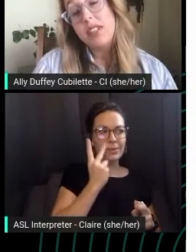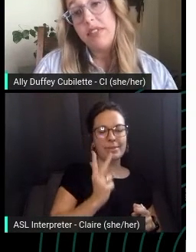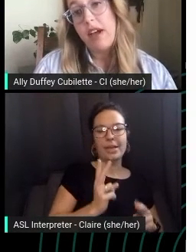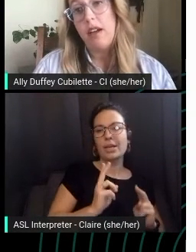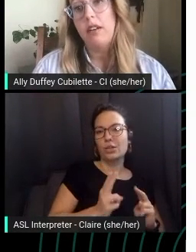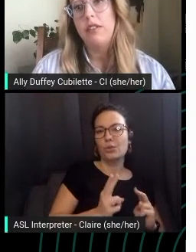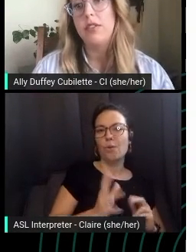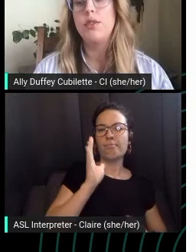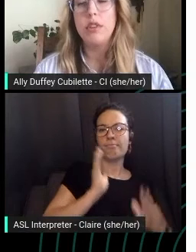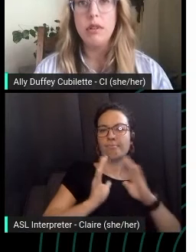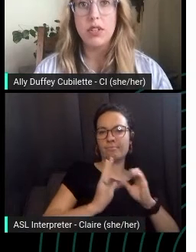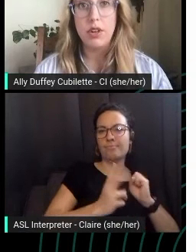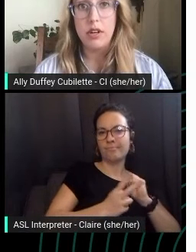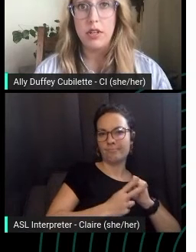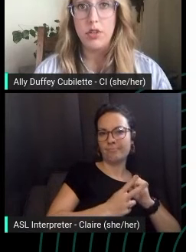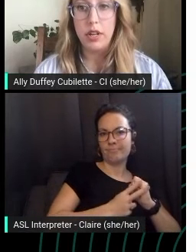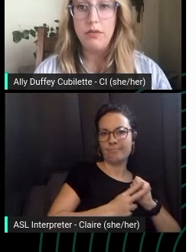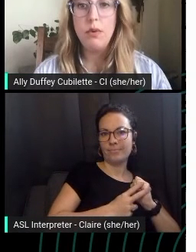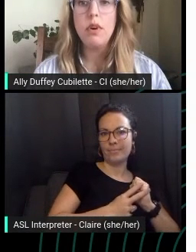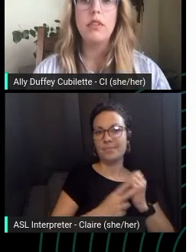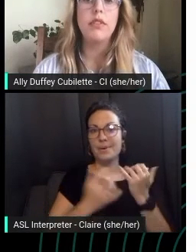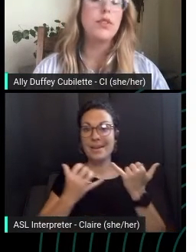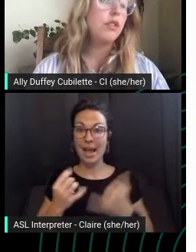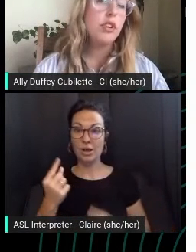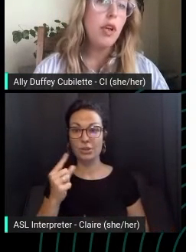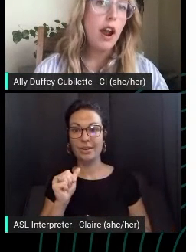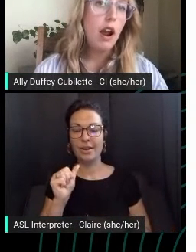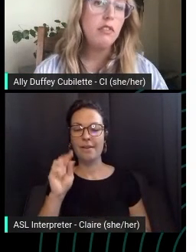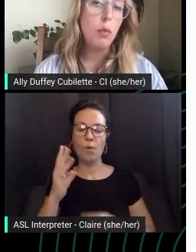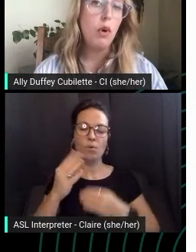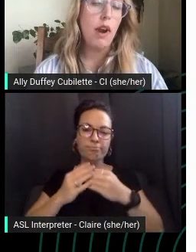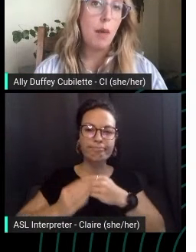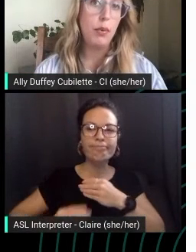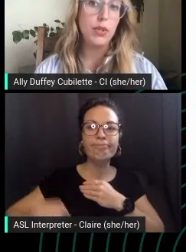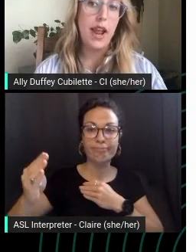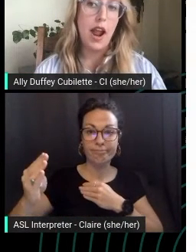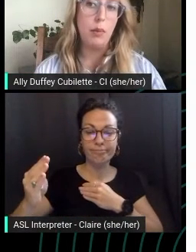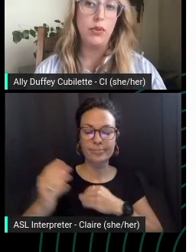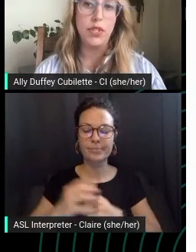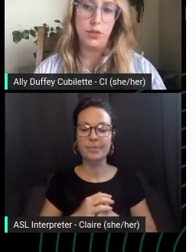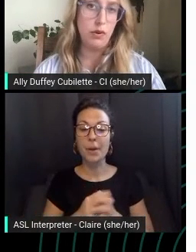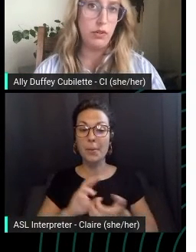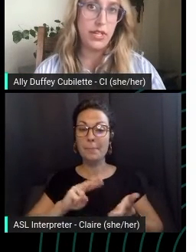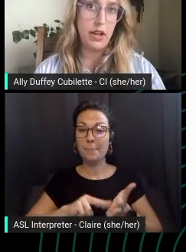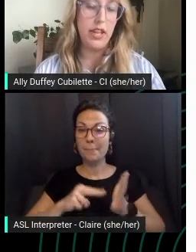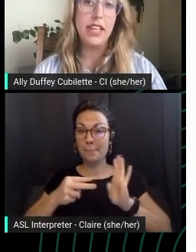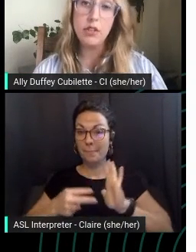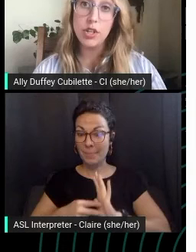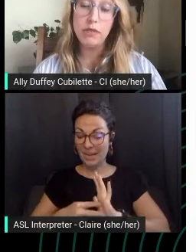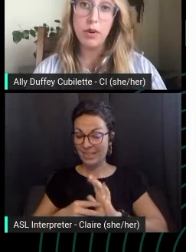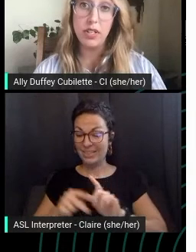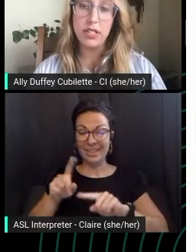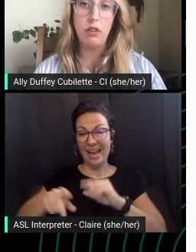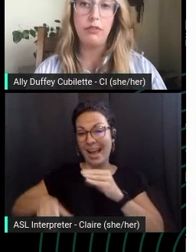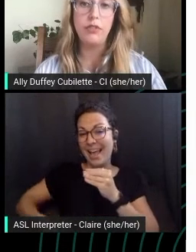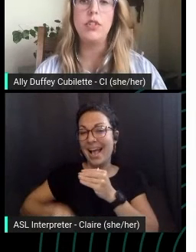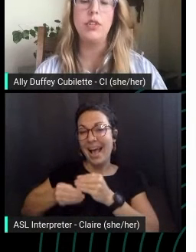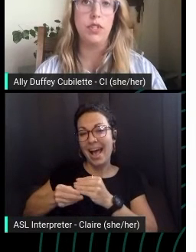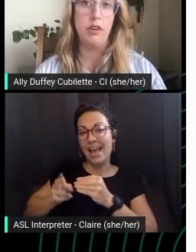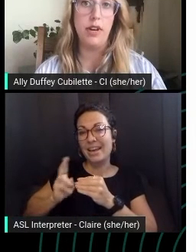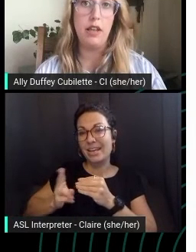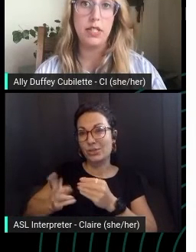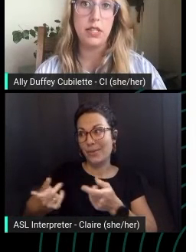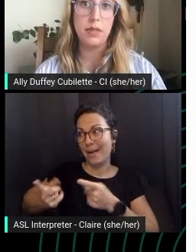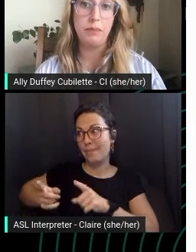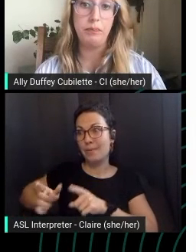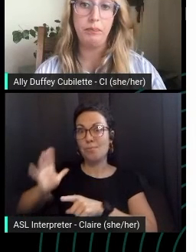But because of that, the sooner you get started in GA4, the sooner you'll have more apples to apples historical data in GA4 itself to use